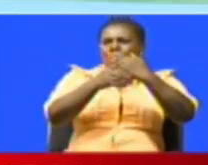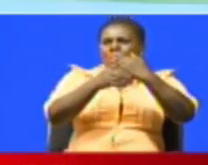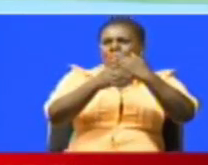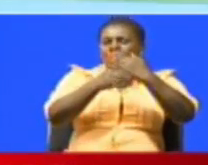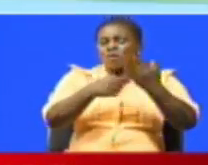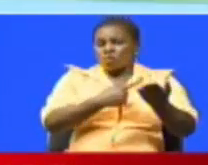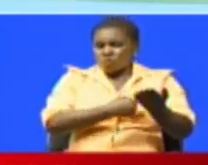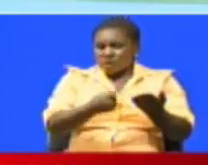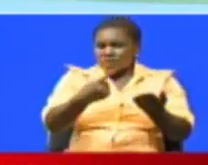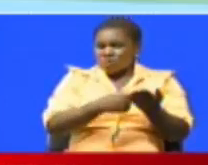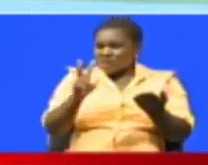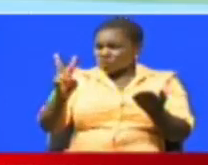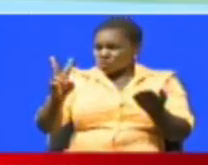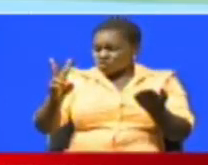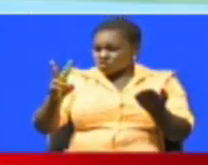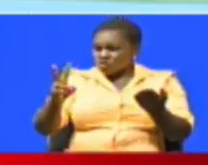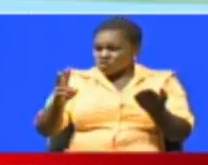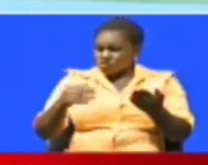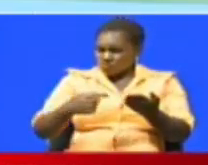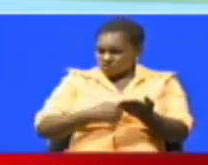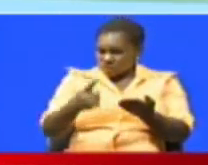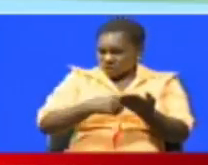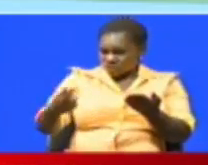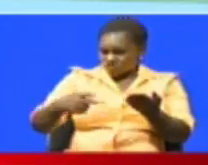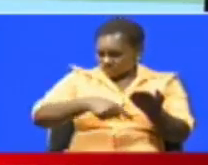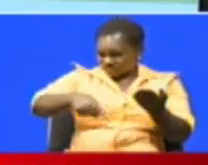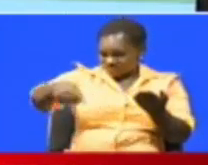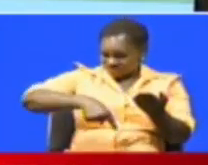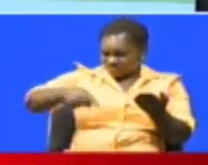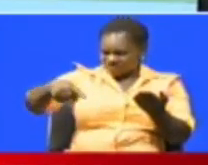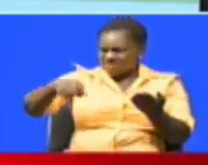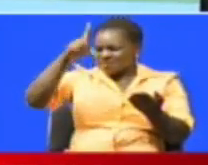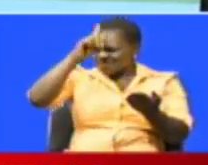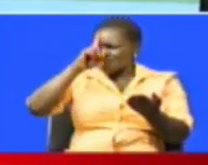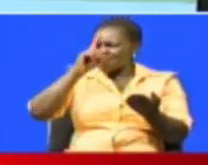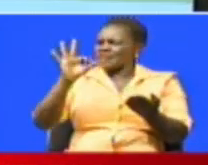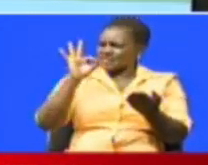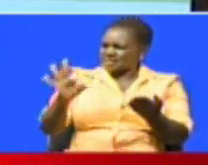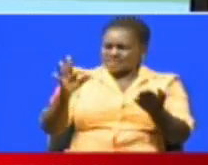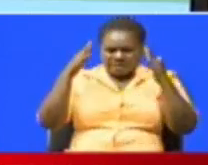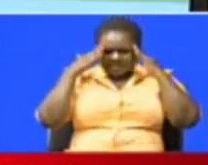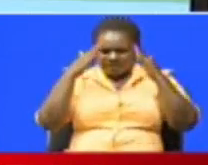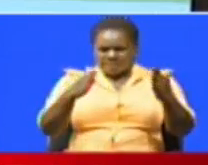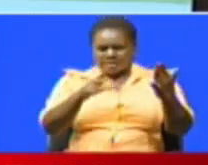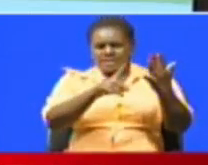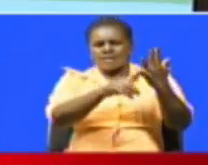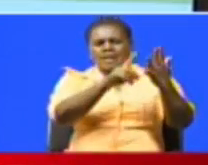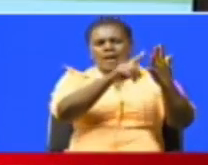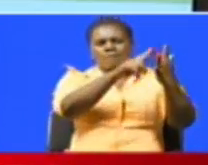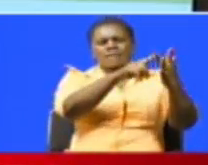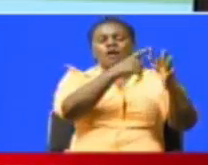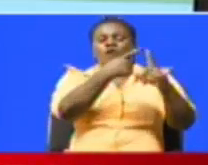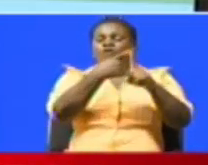the next 2 weeks are really critical for us. If you look at the figures